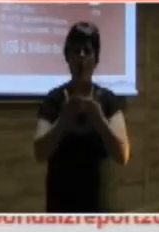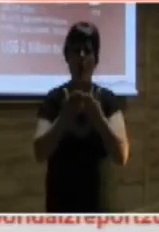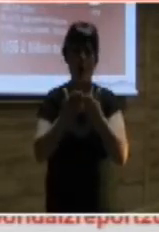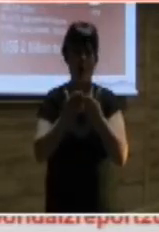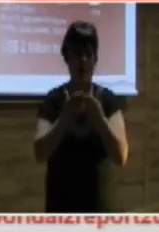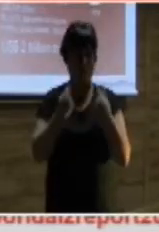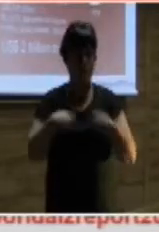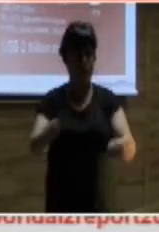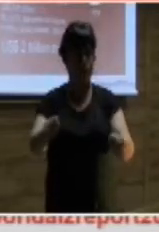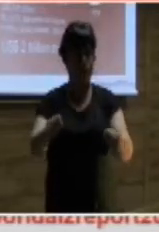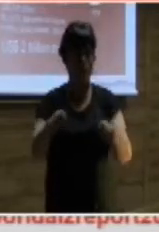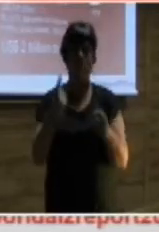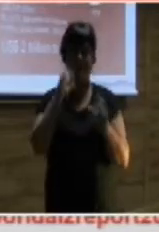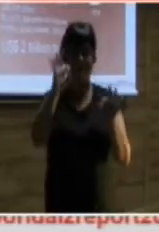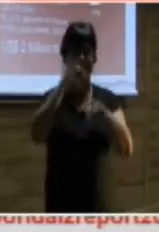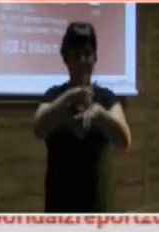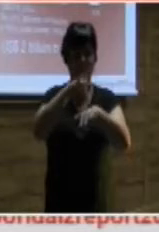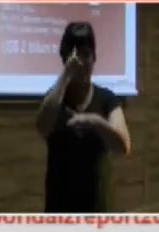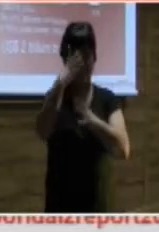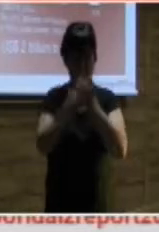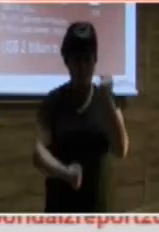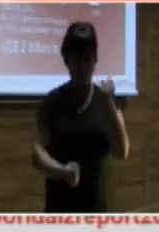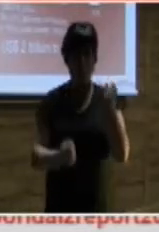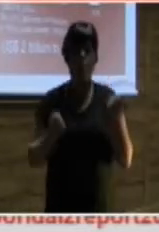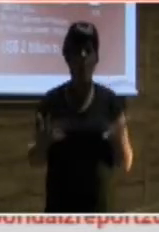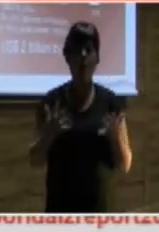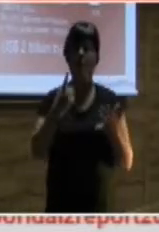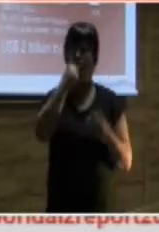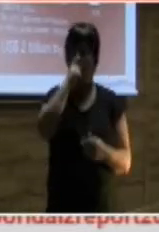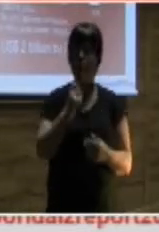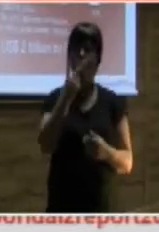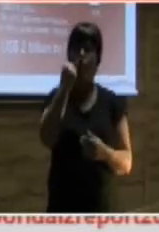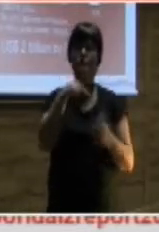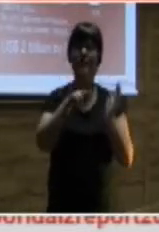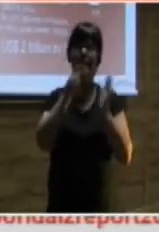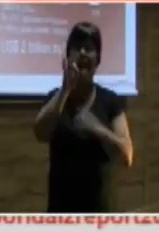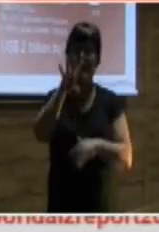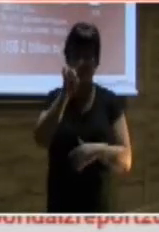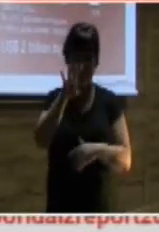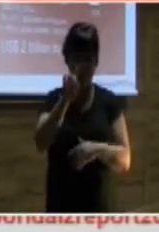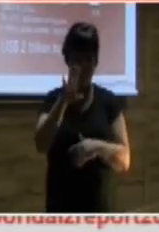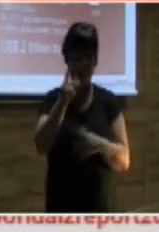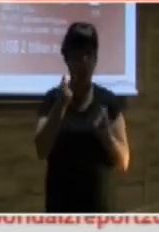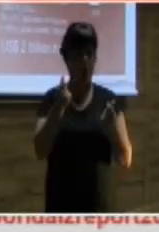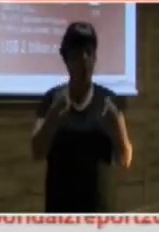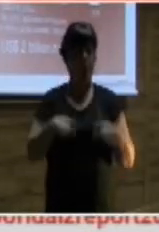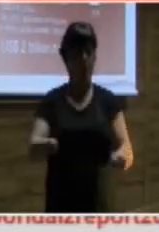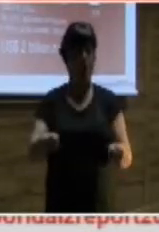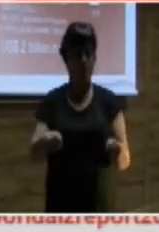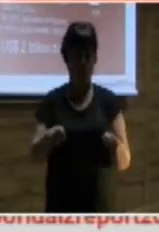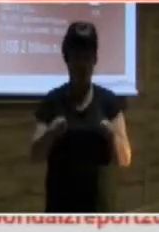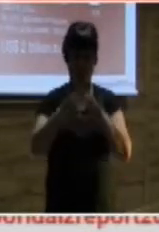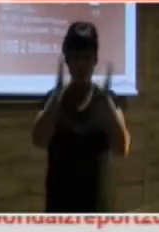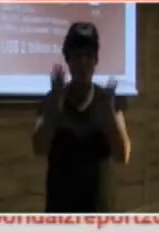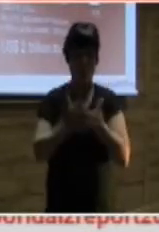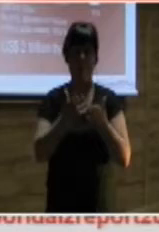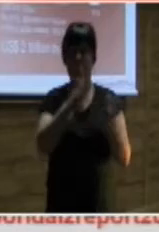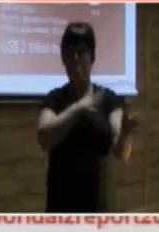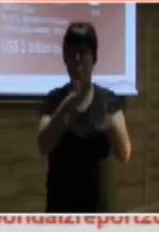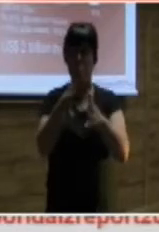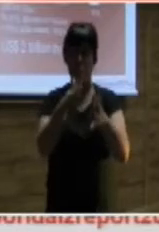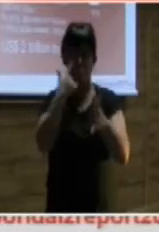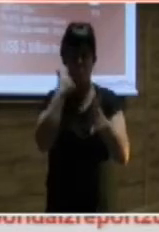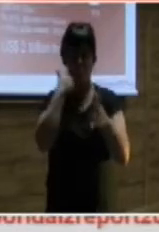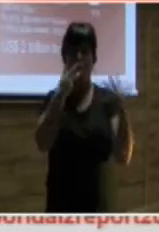of dementia in 2015 is estimated at $808 billion US, and that